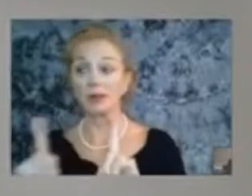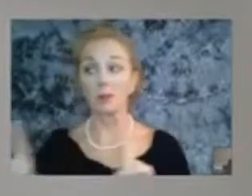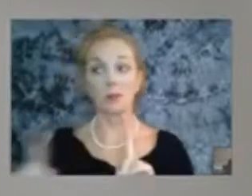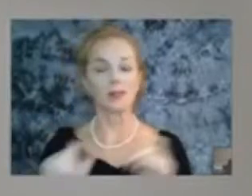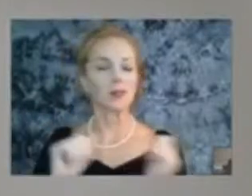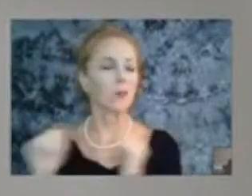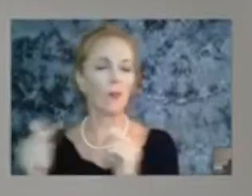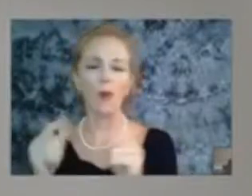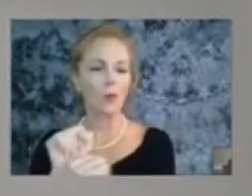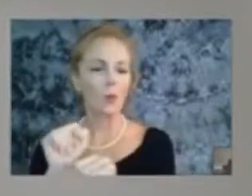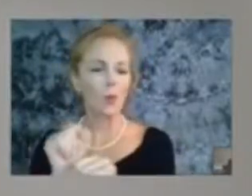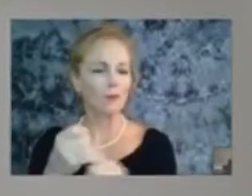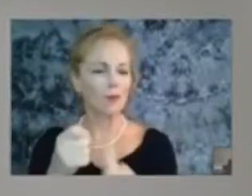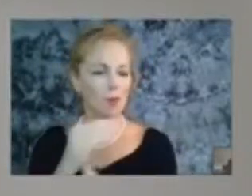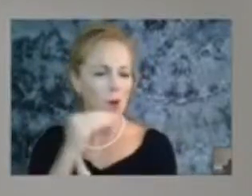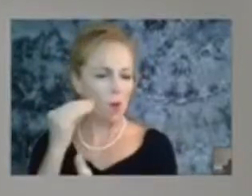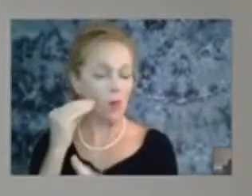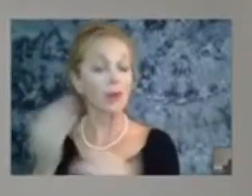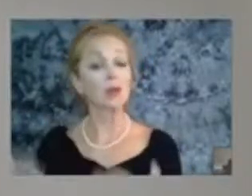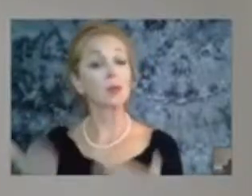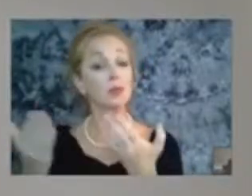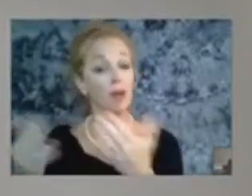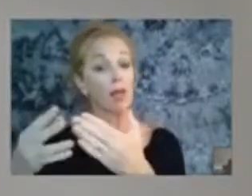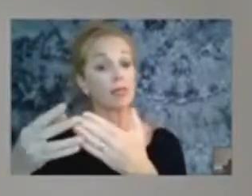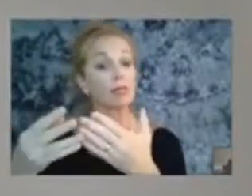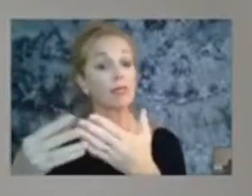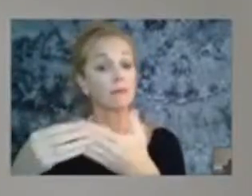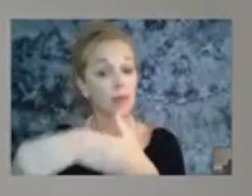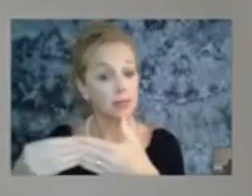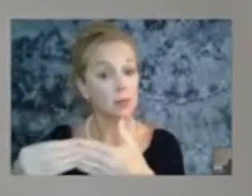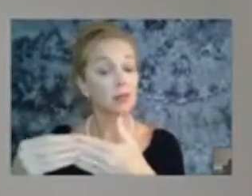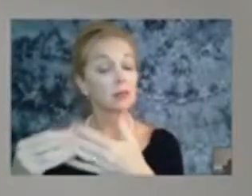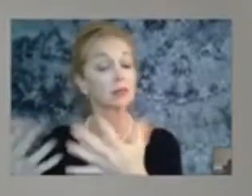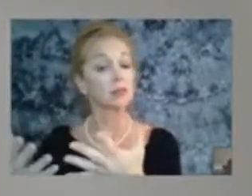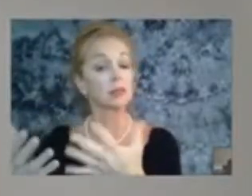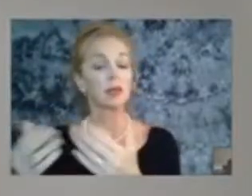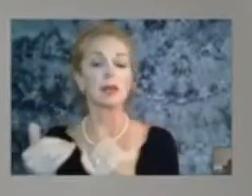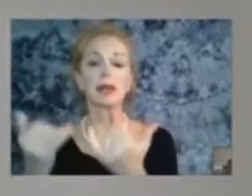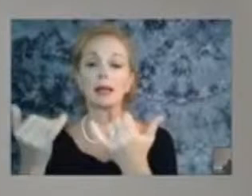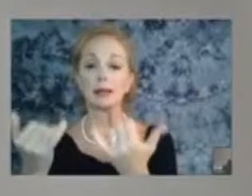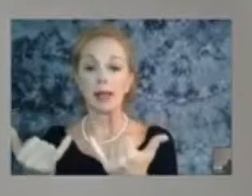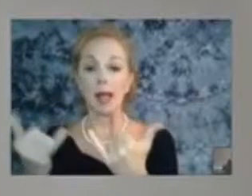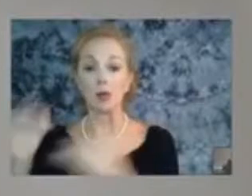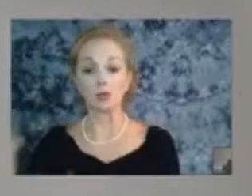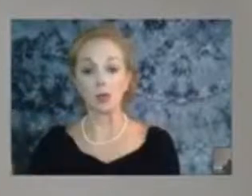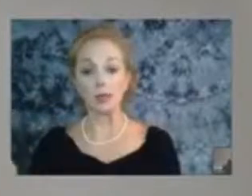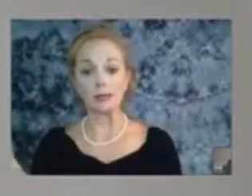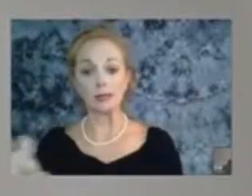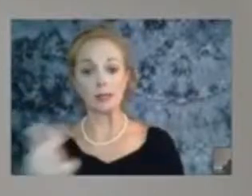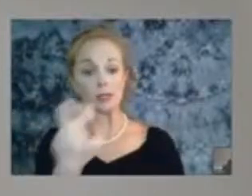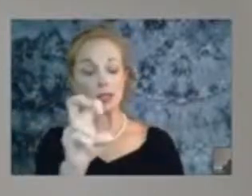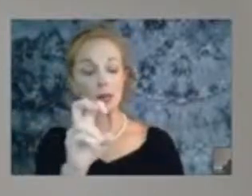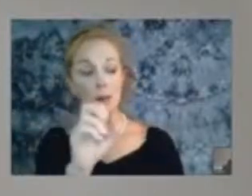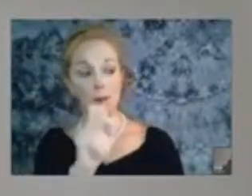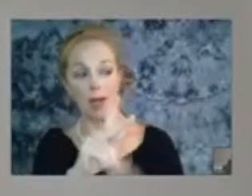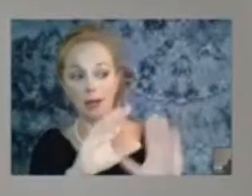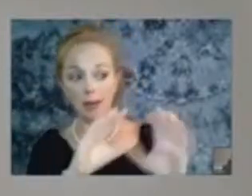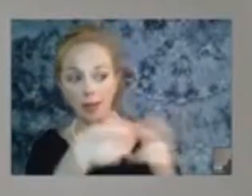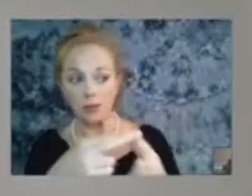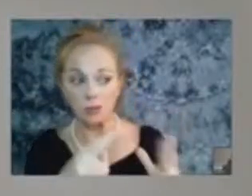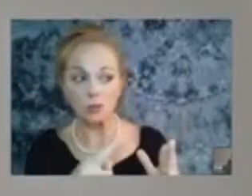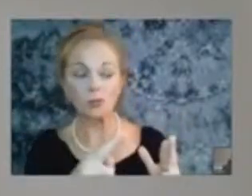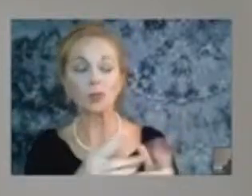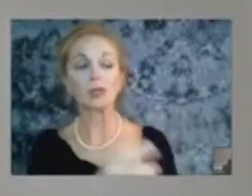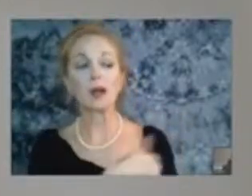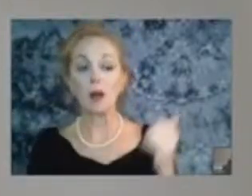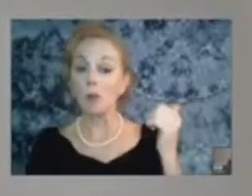that, and we can provide that flexibility. Now that we are transitioning students back into the classroom, the vast majority of our teachers will